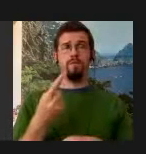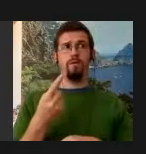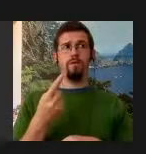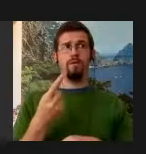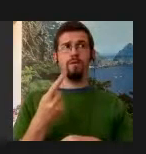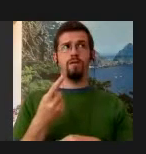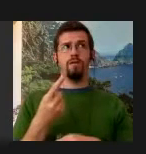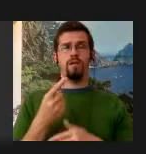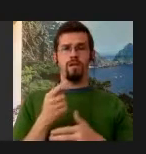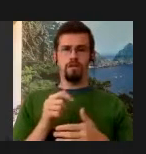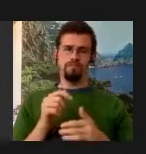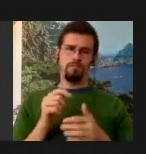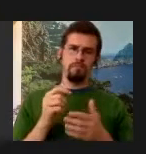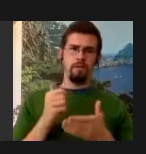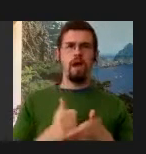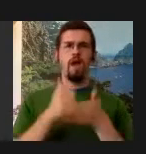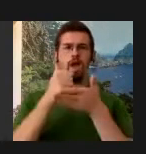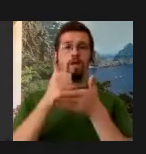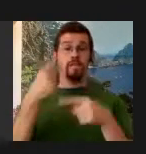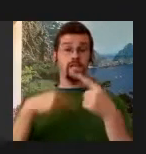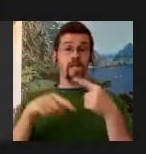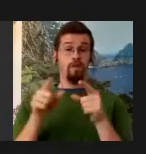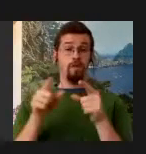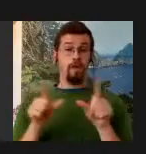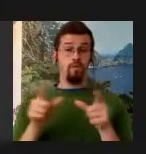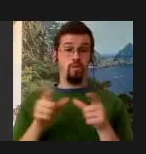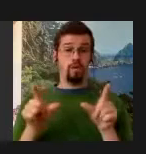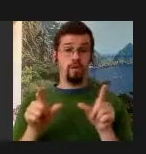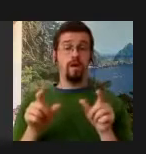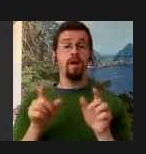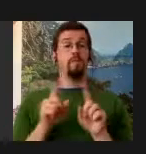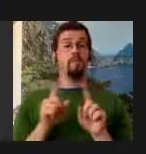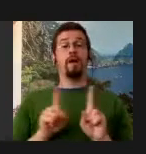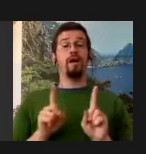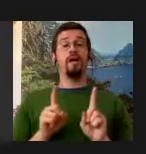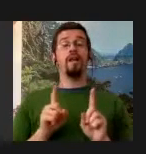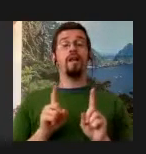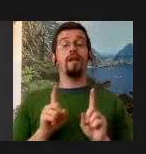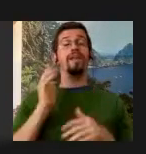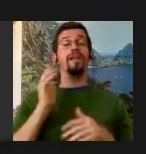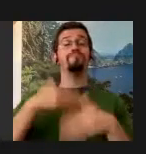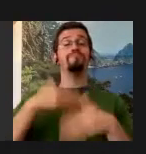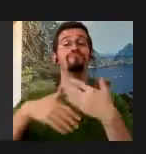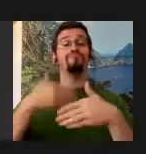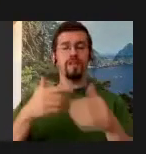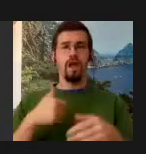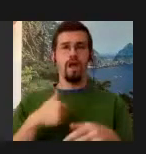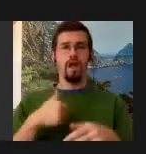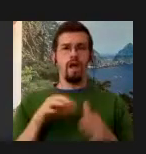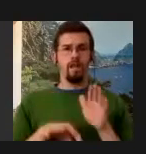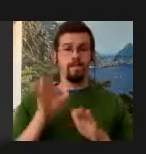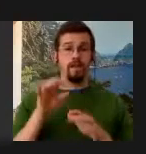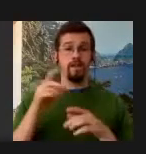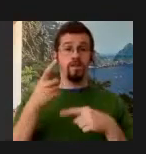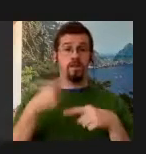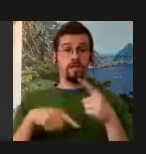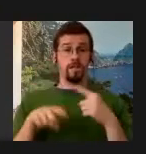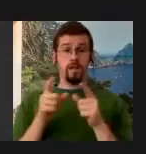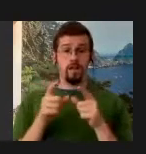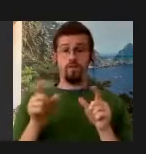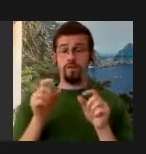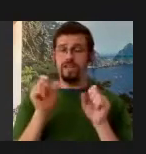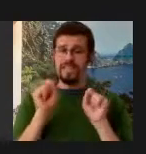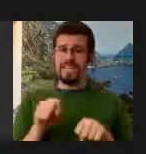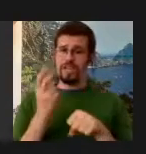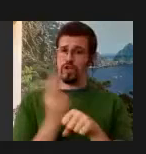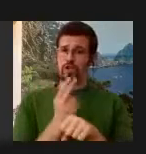to write languages, to write sign languages. But by the time I discovered that sign language is, you can use it for many, many